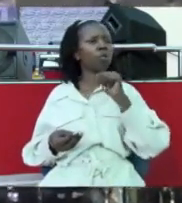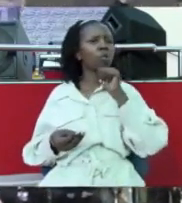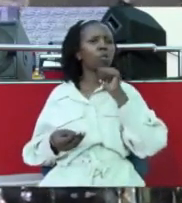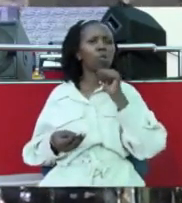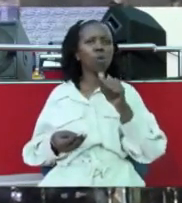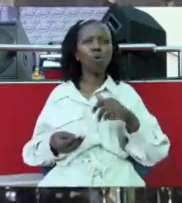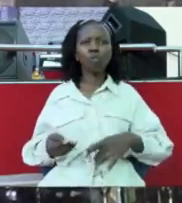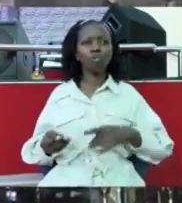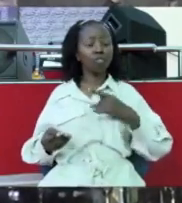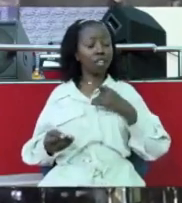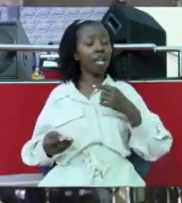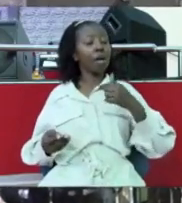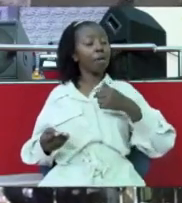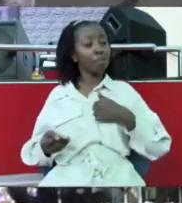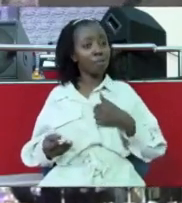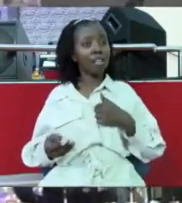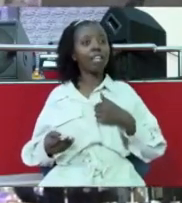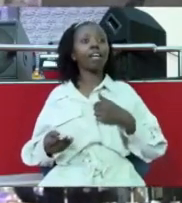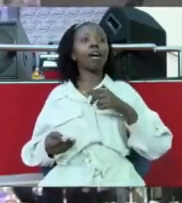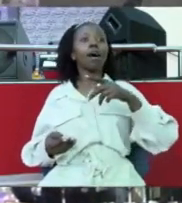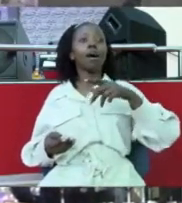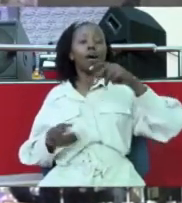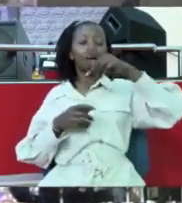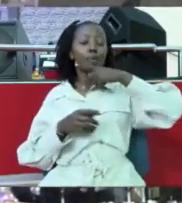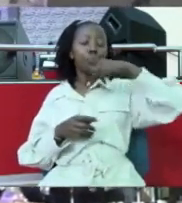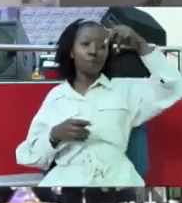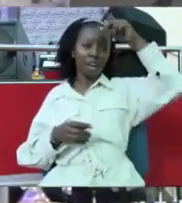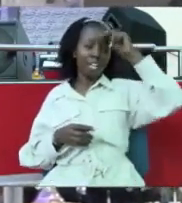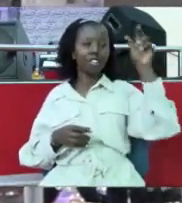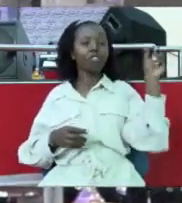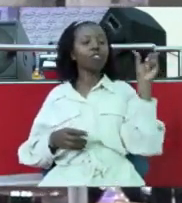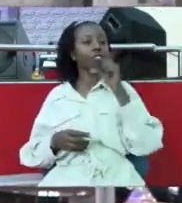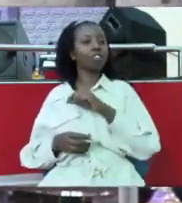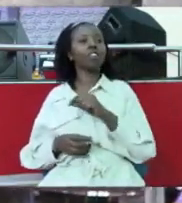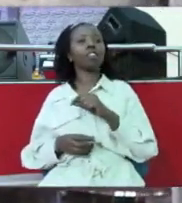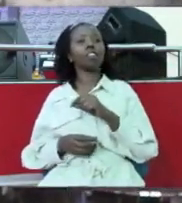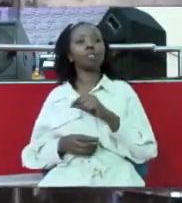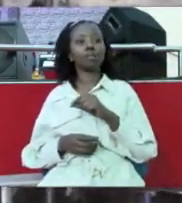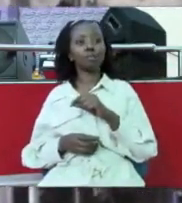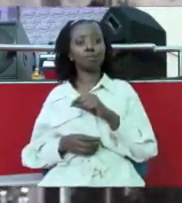I am. Mimi ni baba. A father. Mimi ni mzazi, baba yake. Amen.